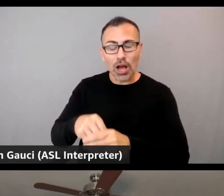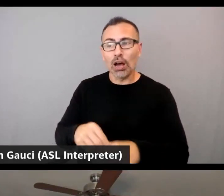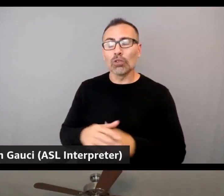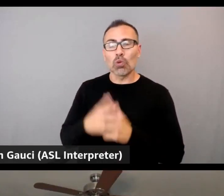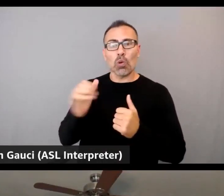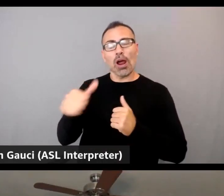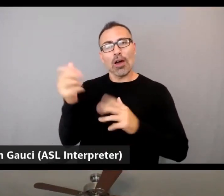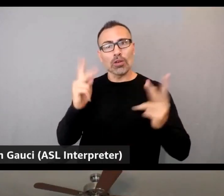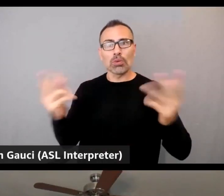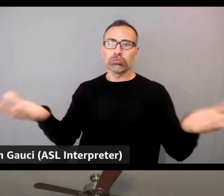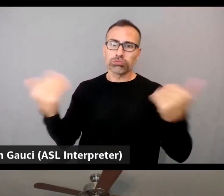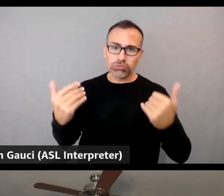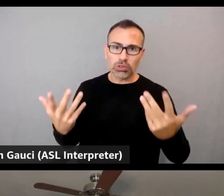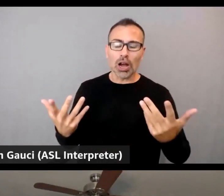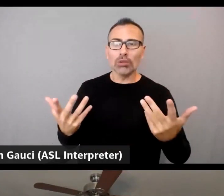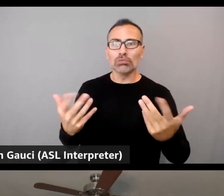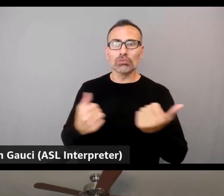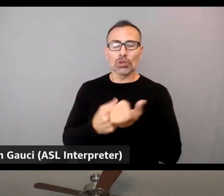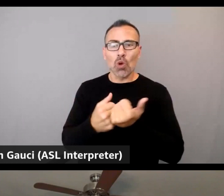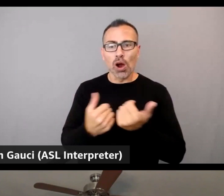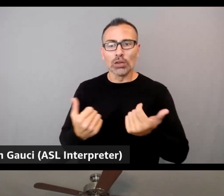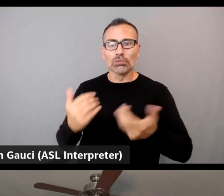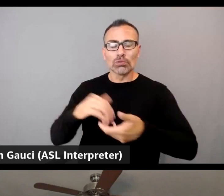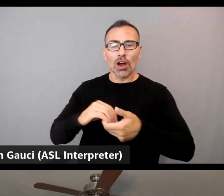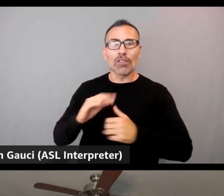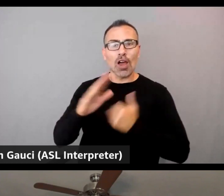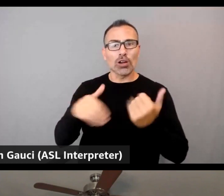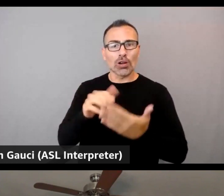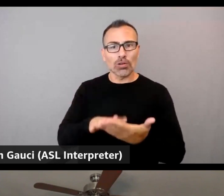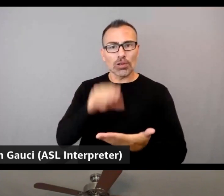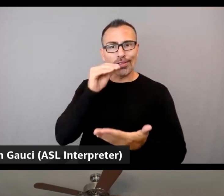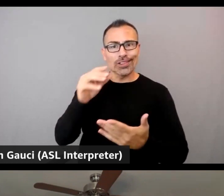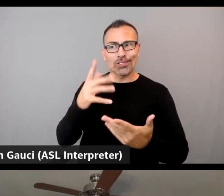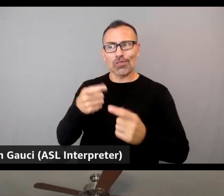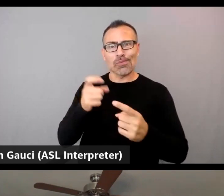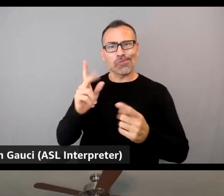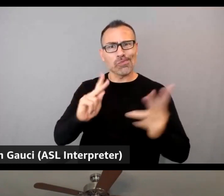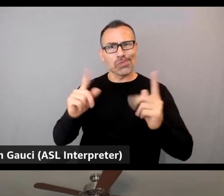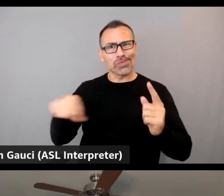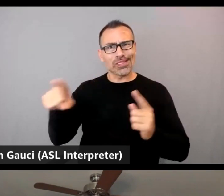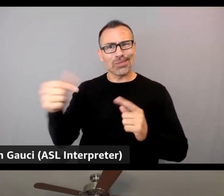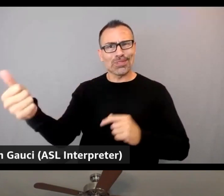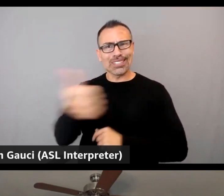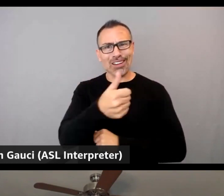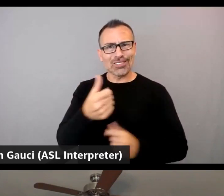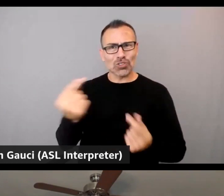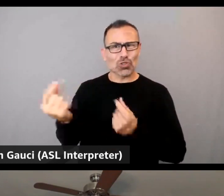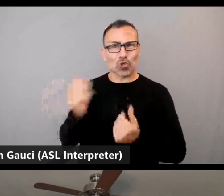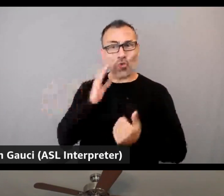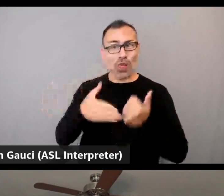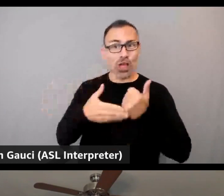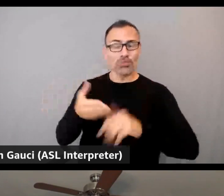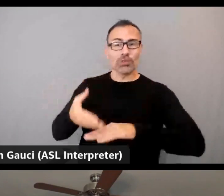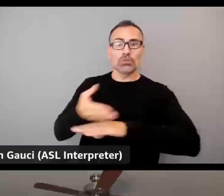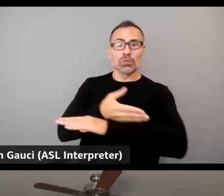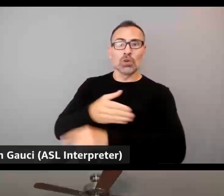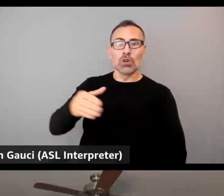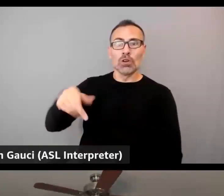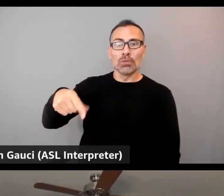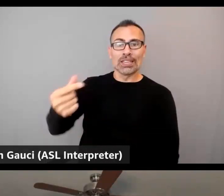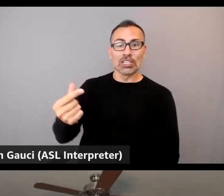contribute to as well. And all the learnings we get from what people are doing are just going to help us to make pgvector better and make it easier